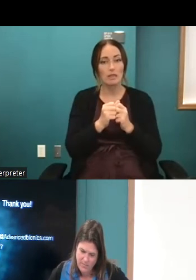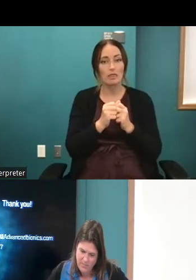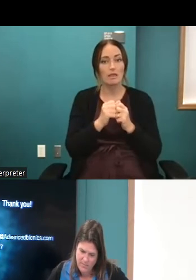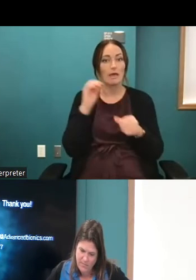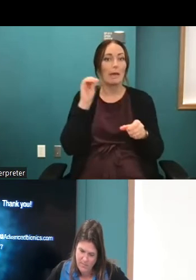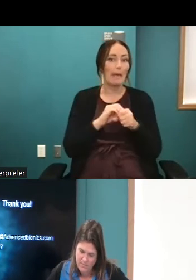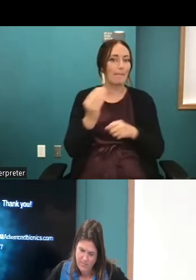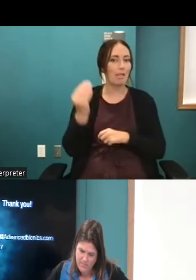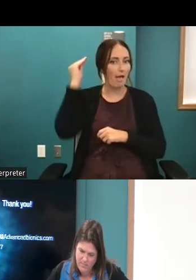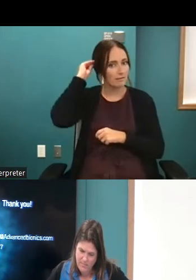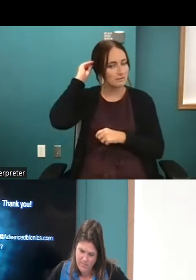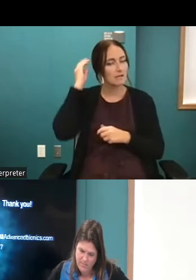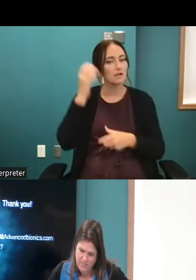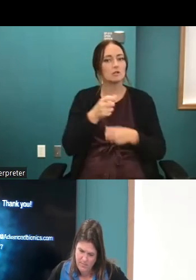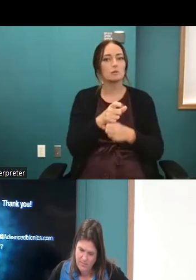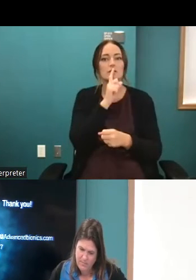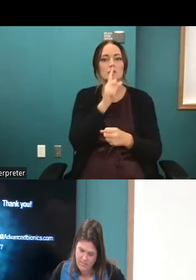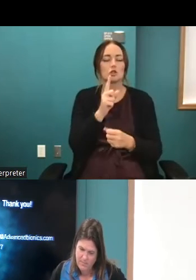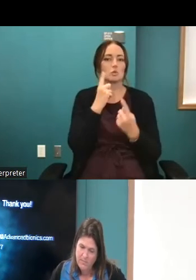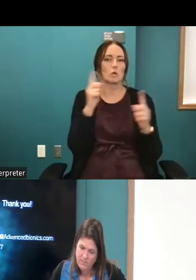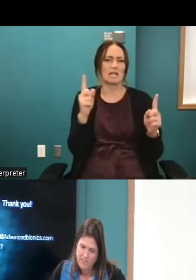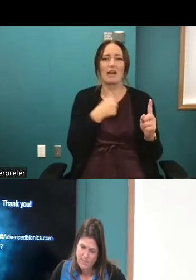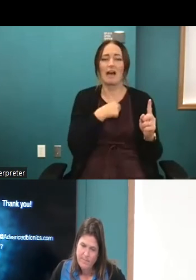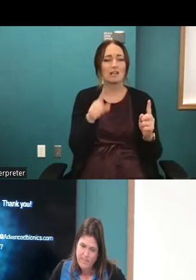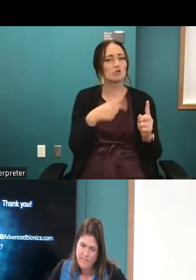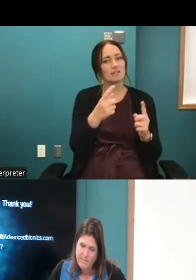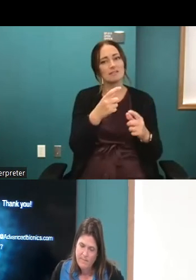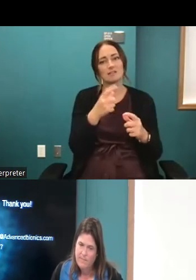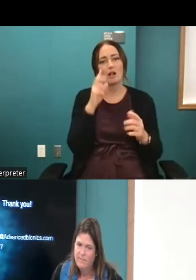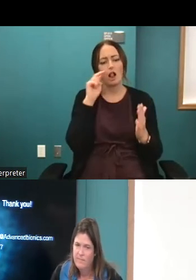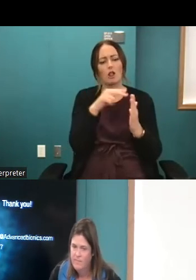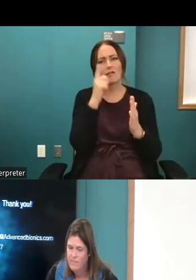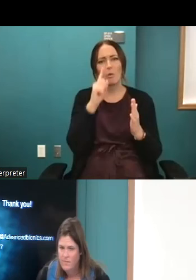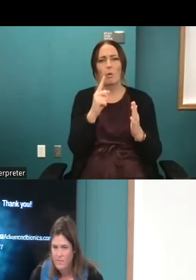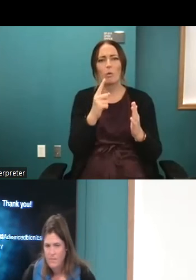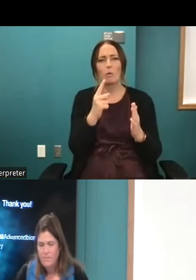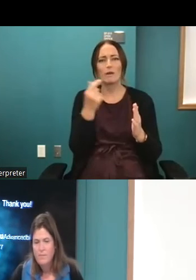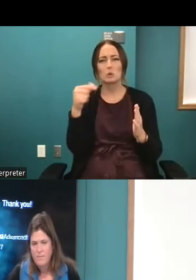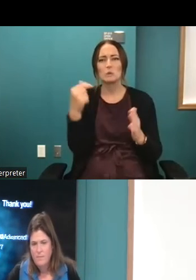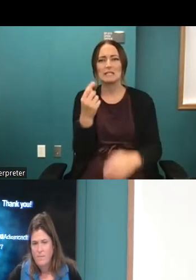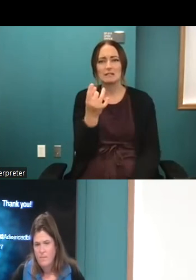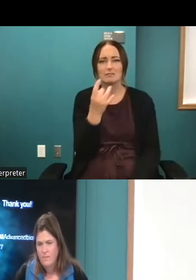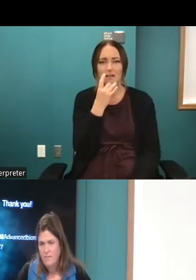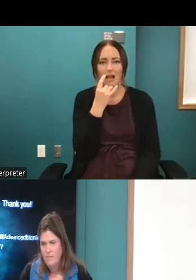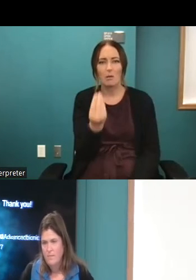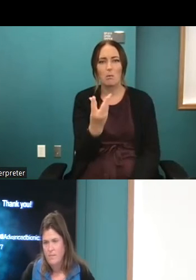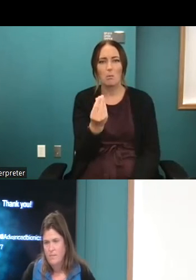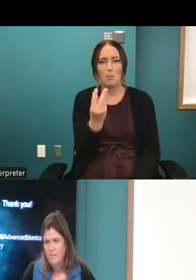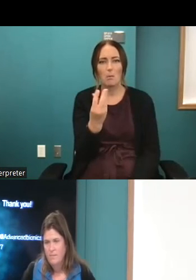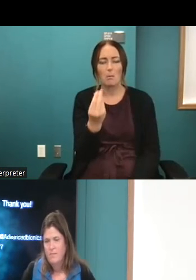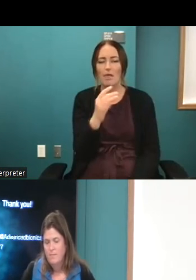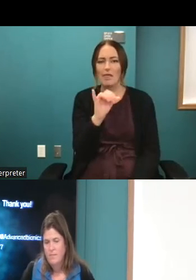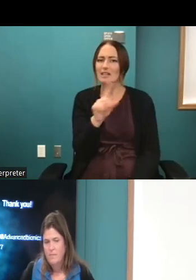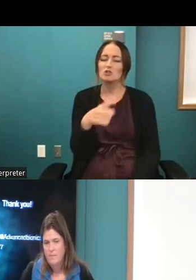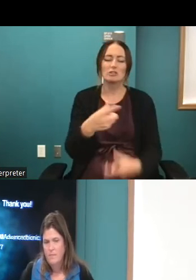I usually just talk and look for the green blinking light, but I know there's devices to use, but that's just to make sure it's working, but